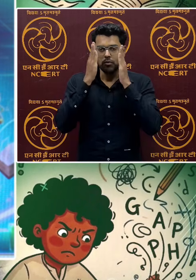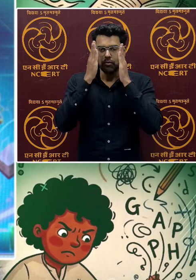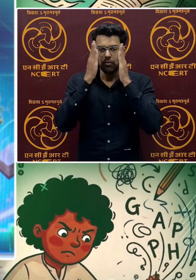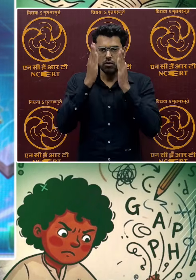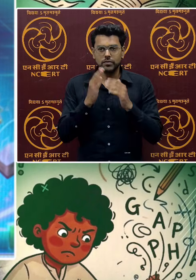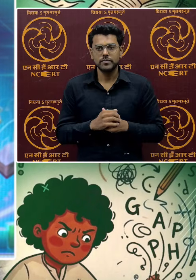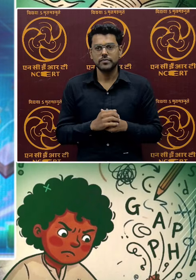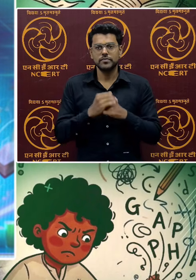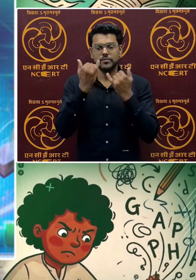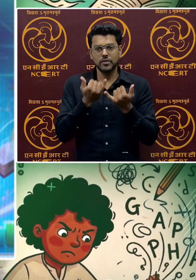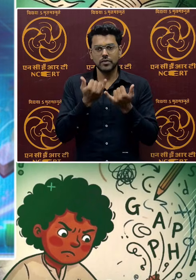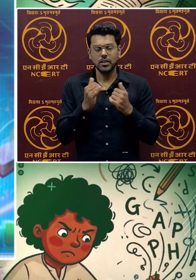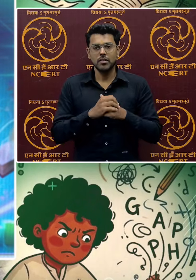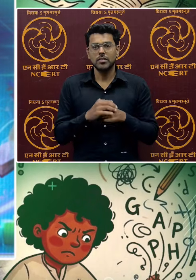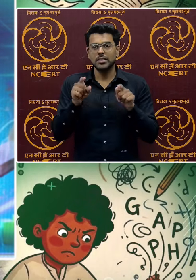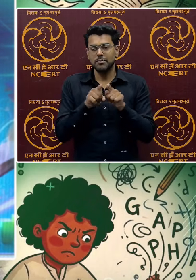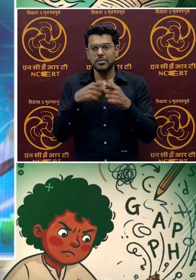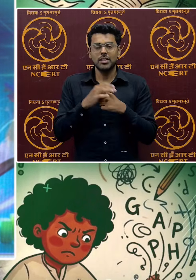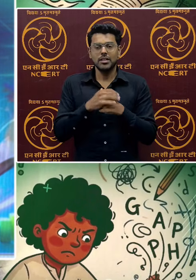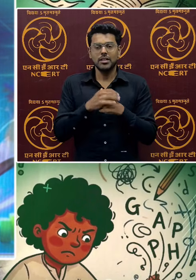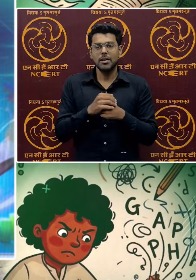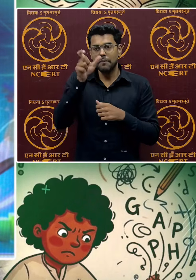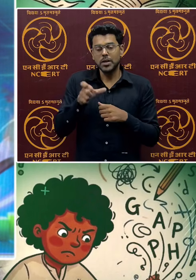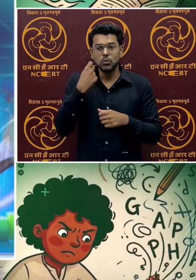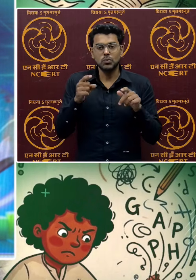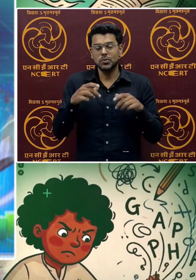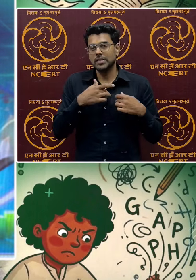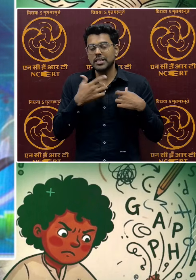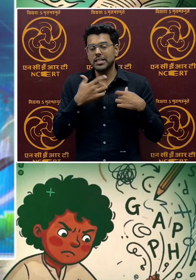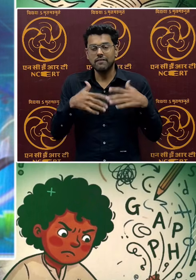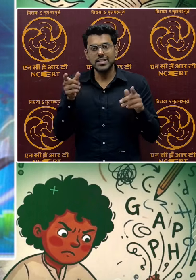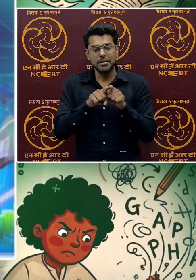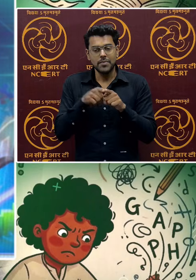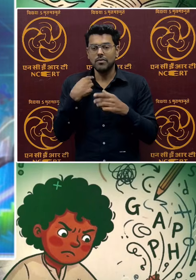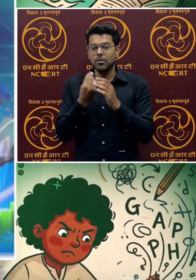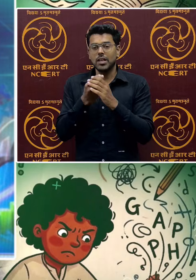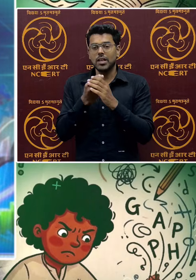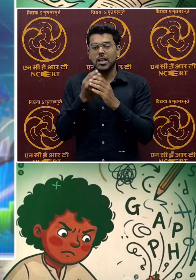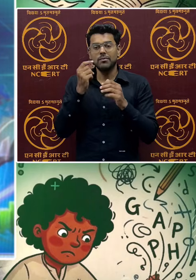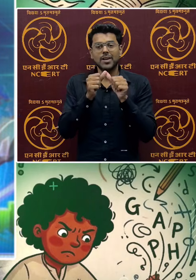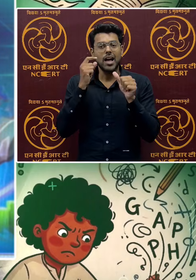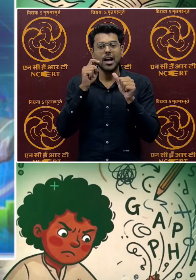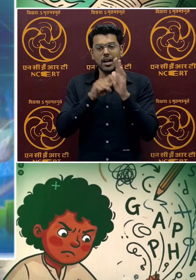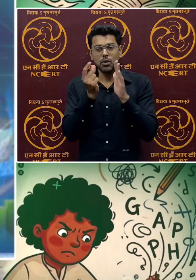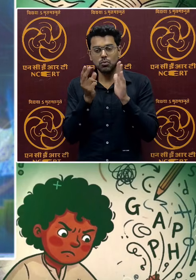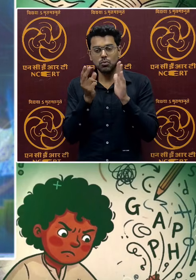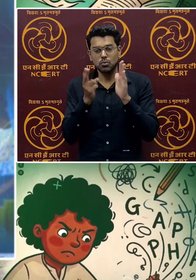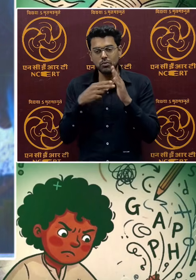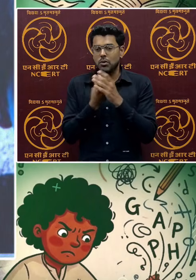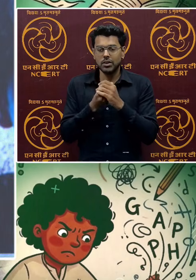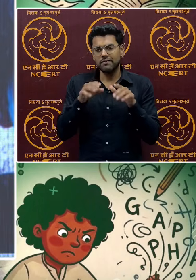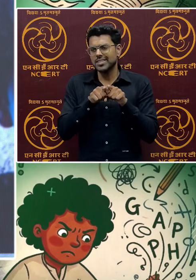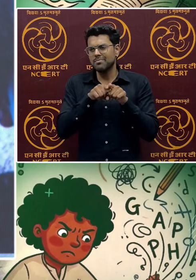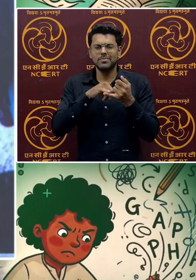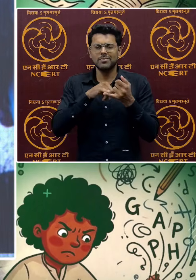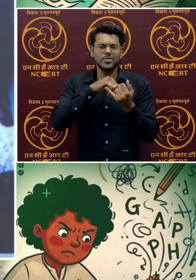And now let's listen from the horse's mouth himself. Arun sir, I want to ask you that we have the system, be it a